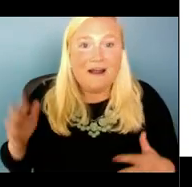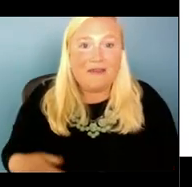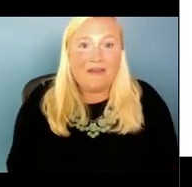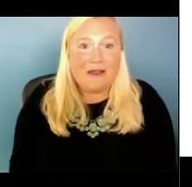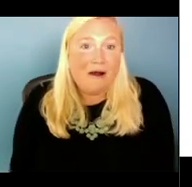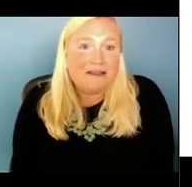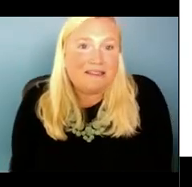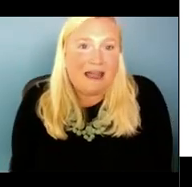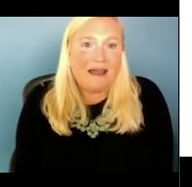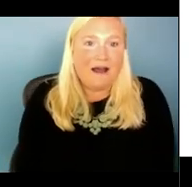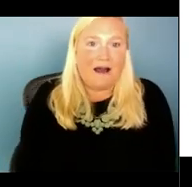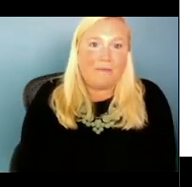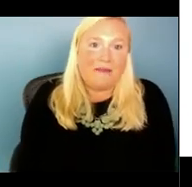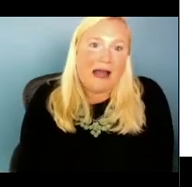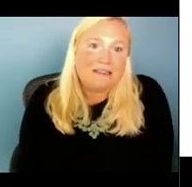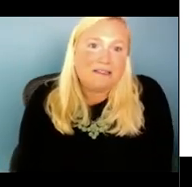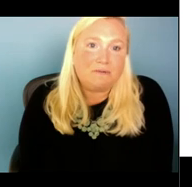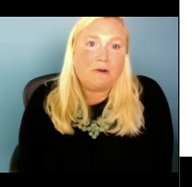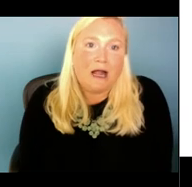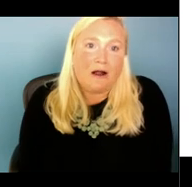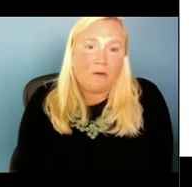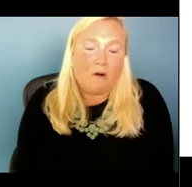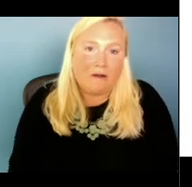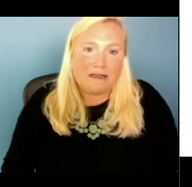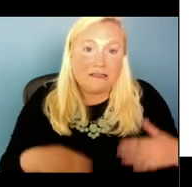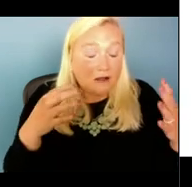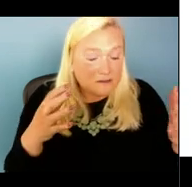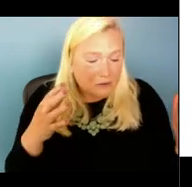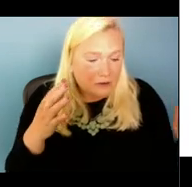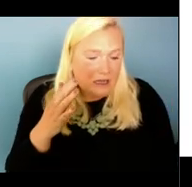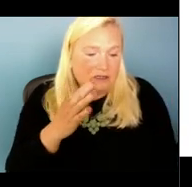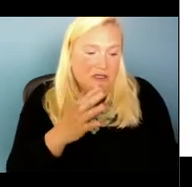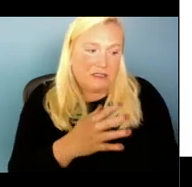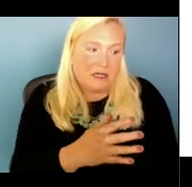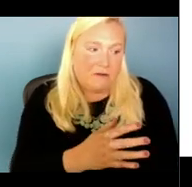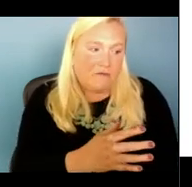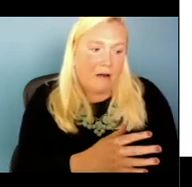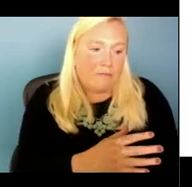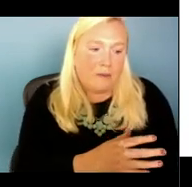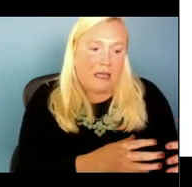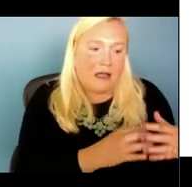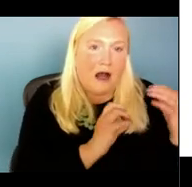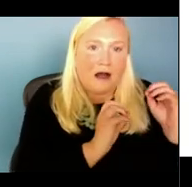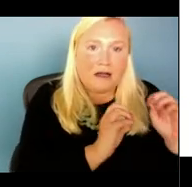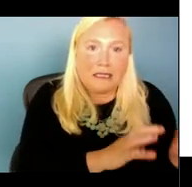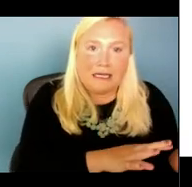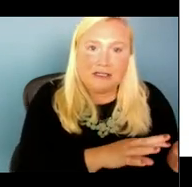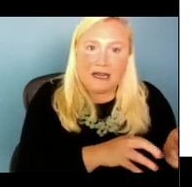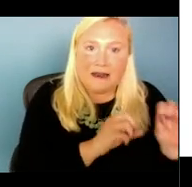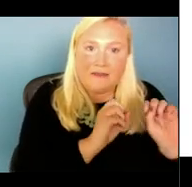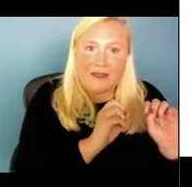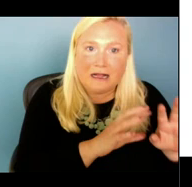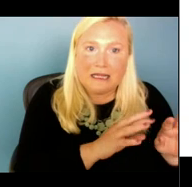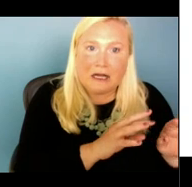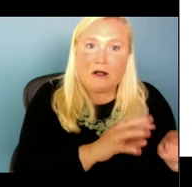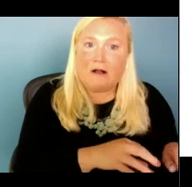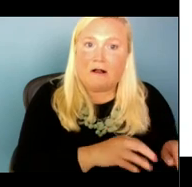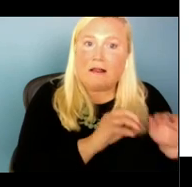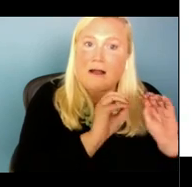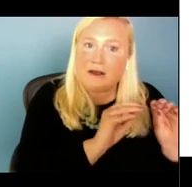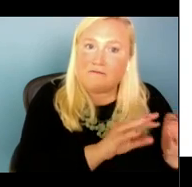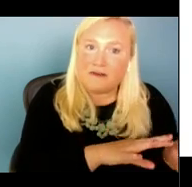whatever it is that they want to say. And that's really our role. And also changing from being a clinician and